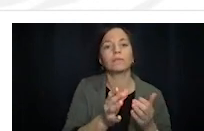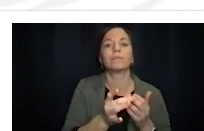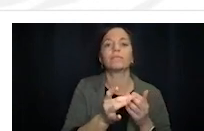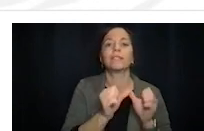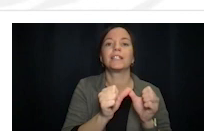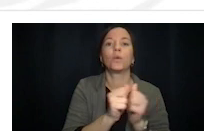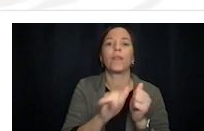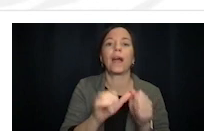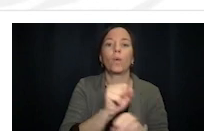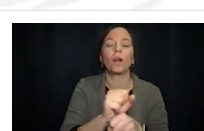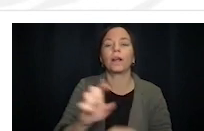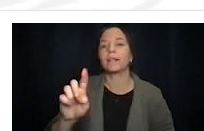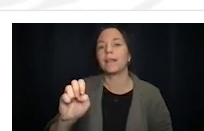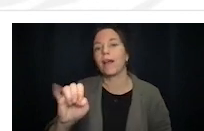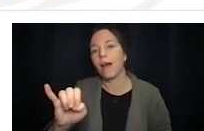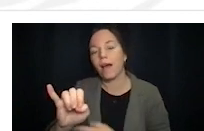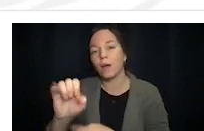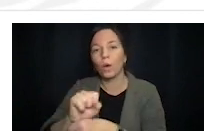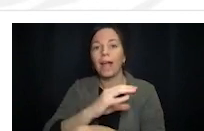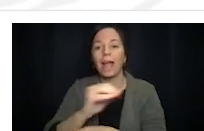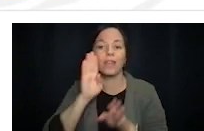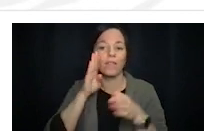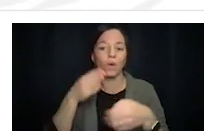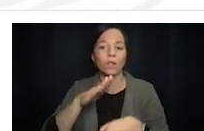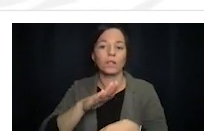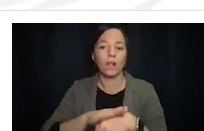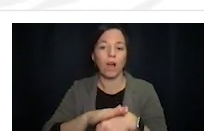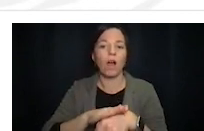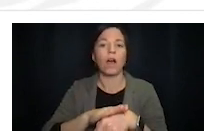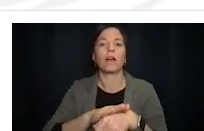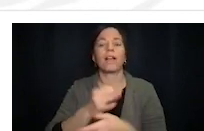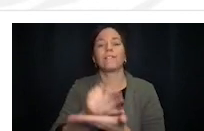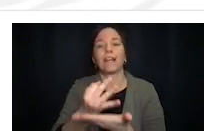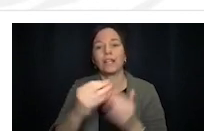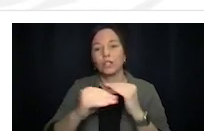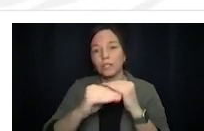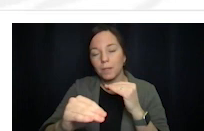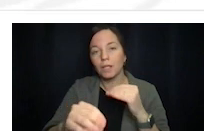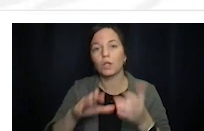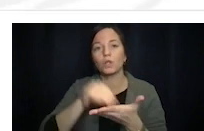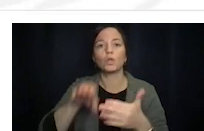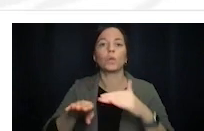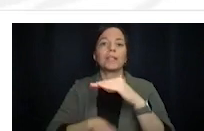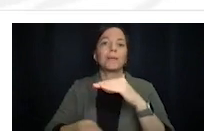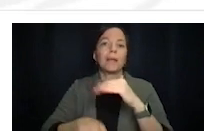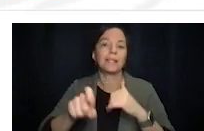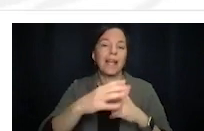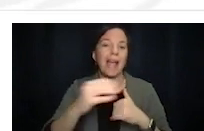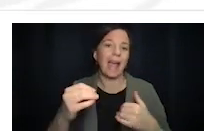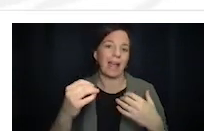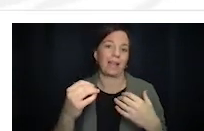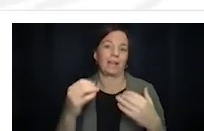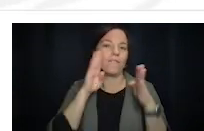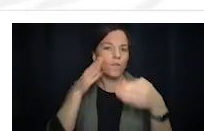our DEI work, and of course, our focus on financial stability, meeting students' basic needs, and a stronger focus on their health and mental